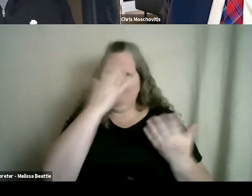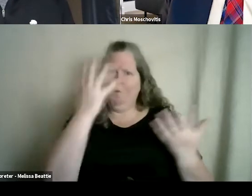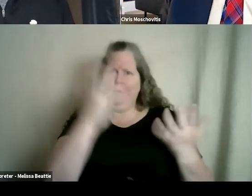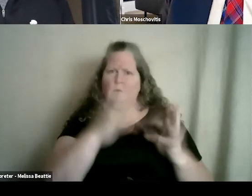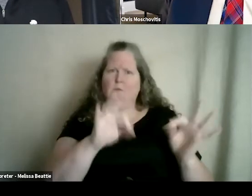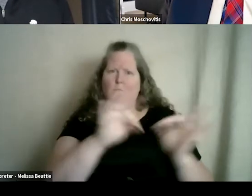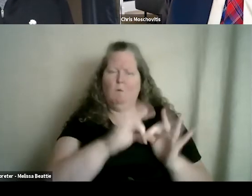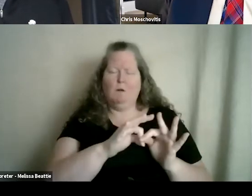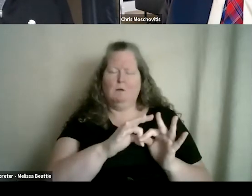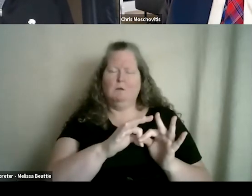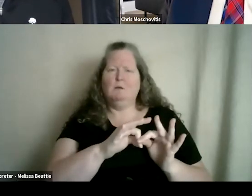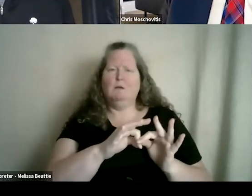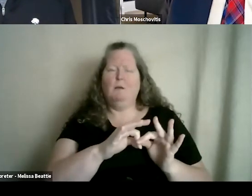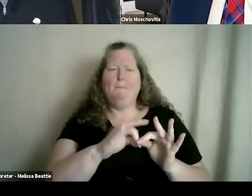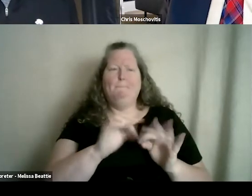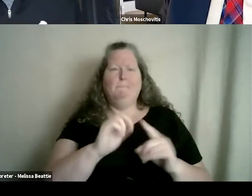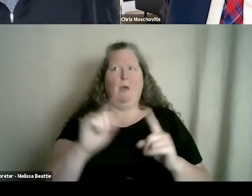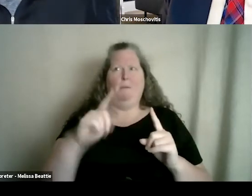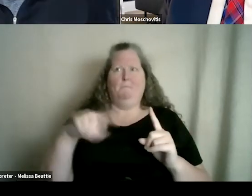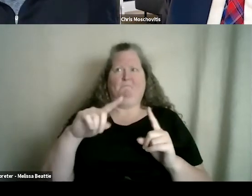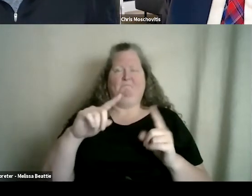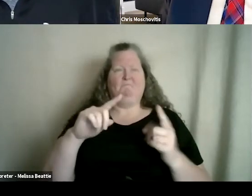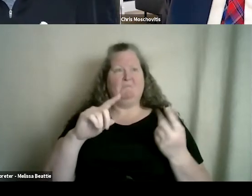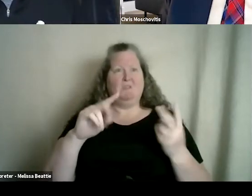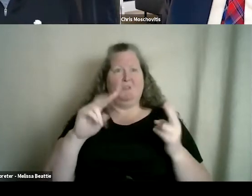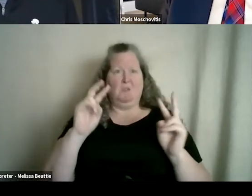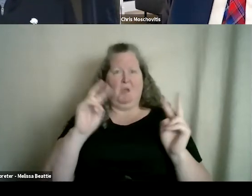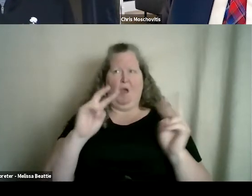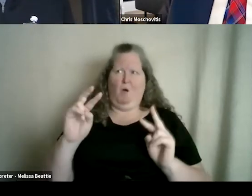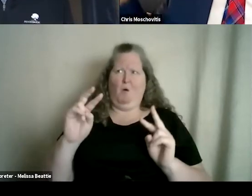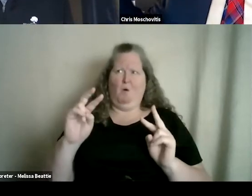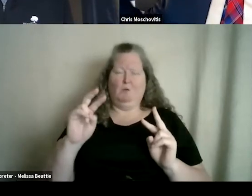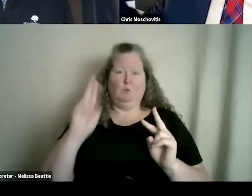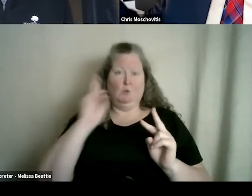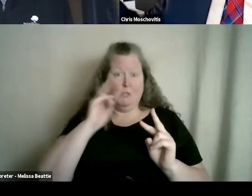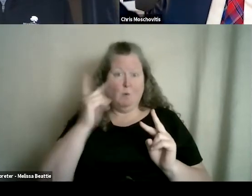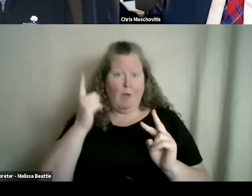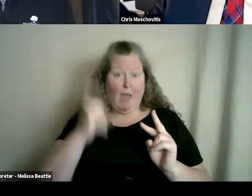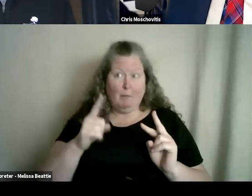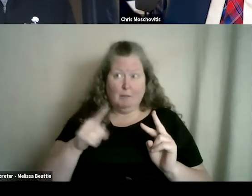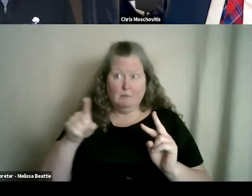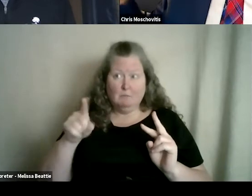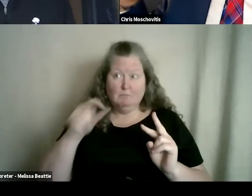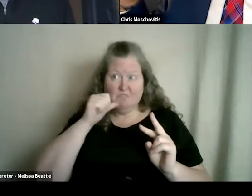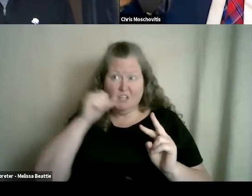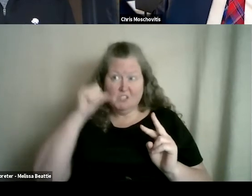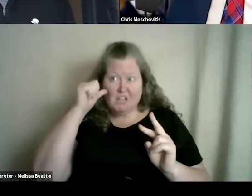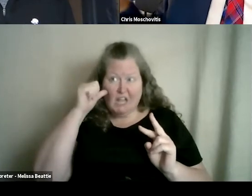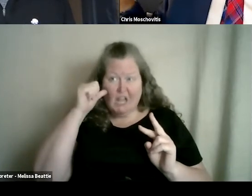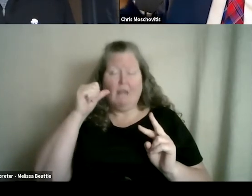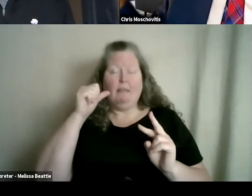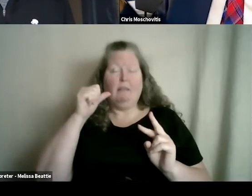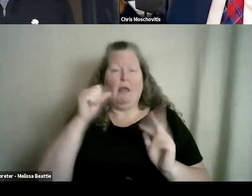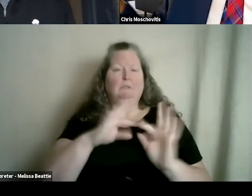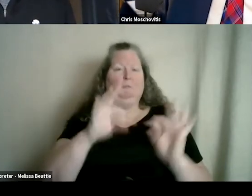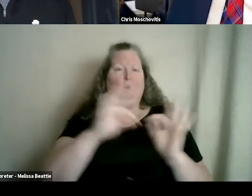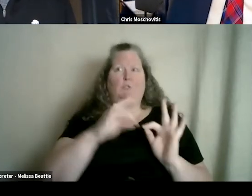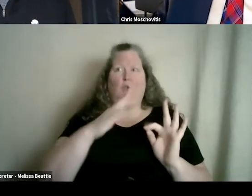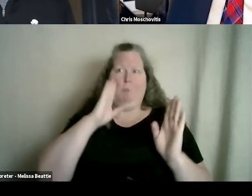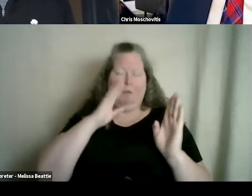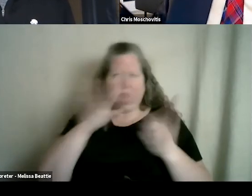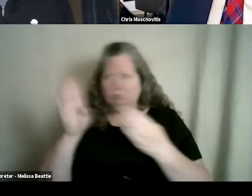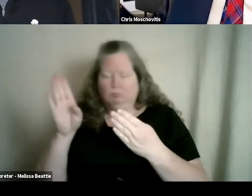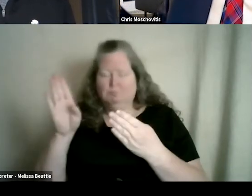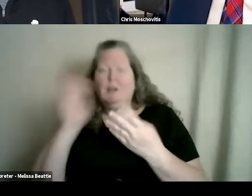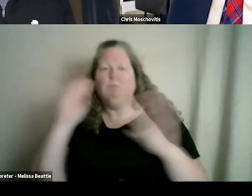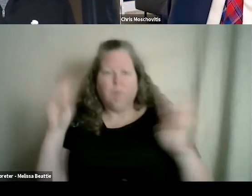sense of saying, look, this thing didn't used to matter yesterday. It matters now. I need to shift my focus from one to the other, and I get